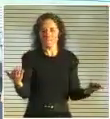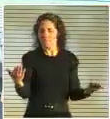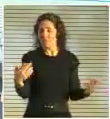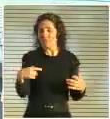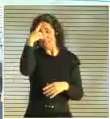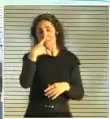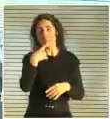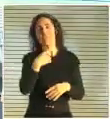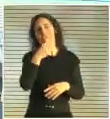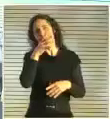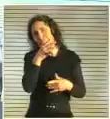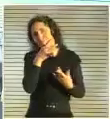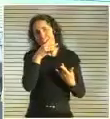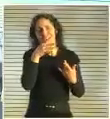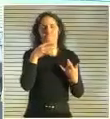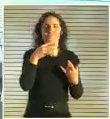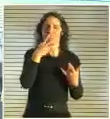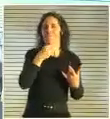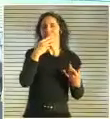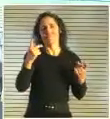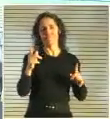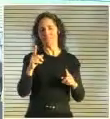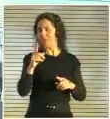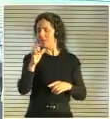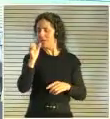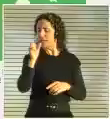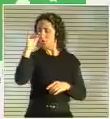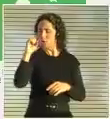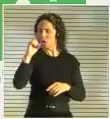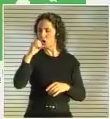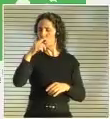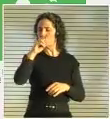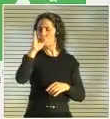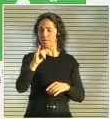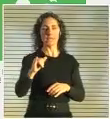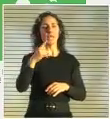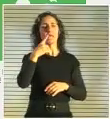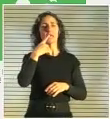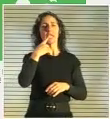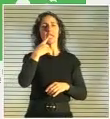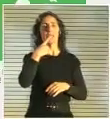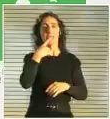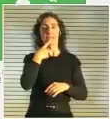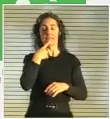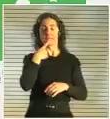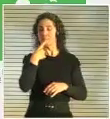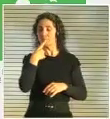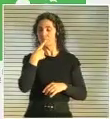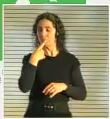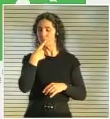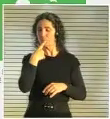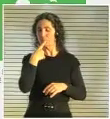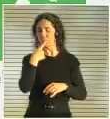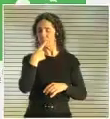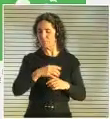Nations, Guterres, is very clear. We are not on track to deliver on the Sustainable Development Goals. Whether it's on Goal 5, gender